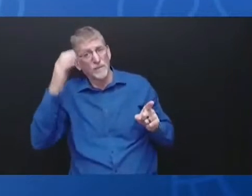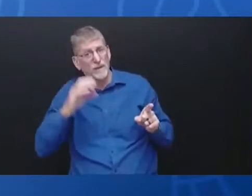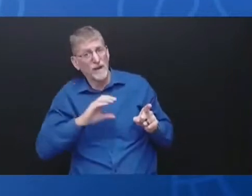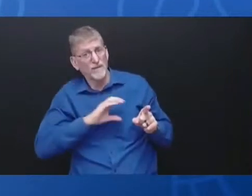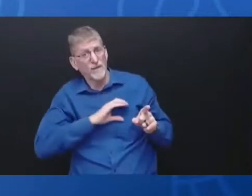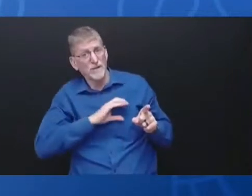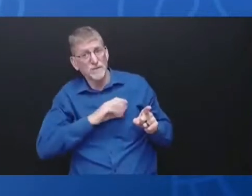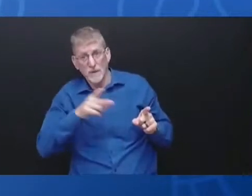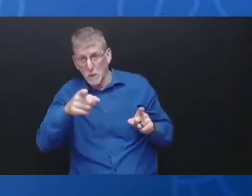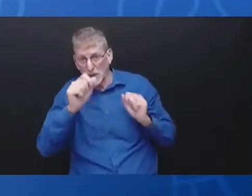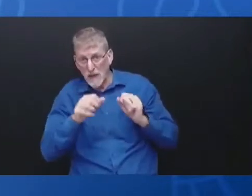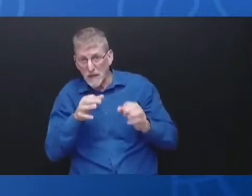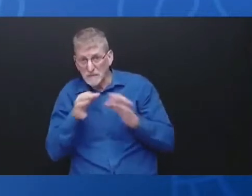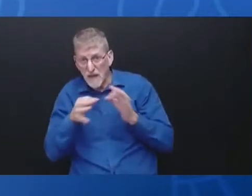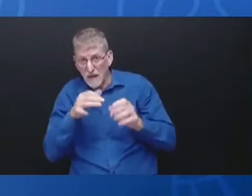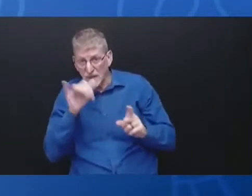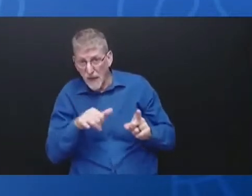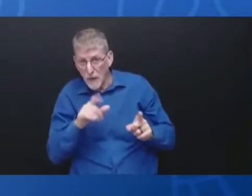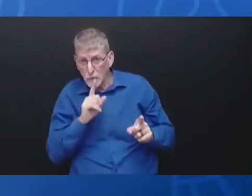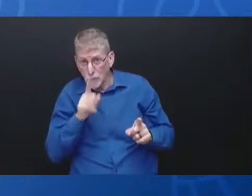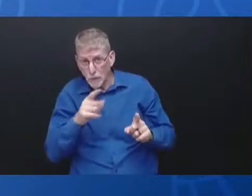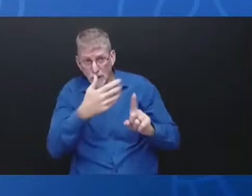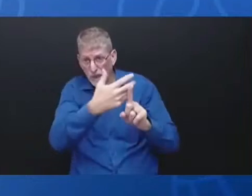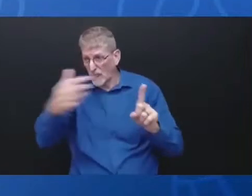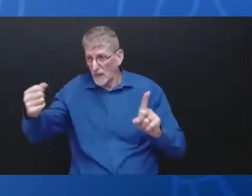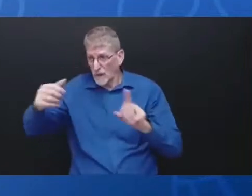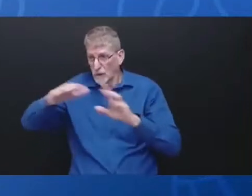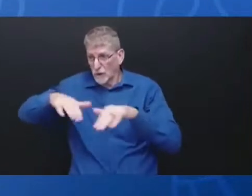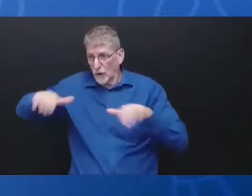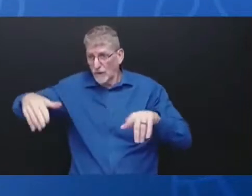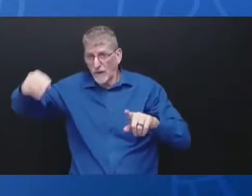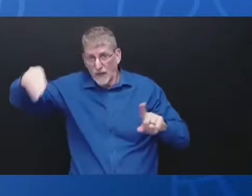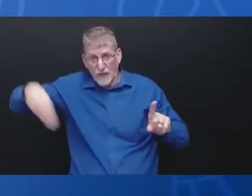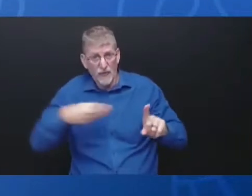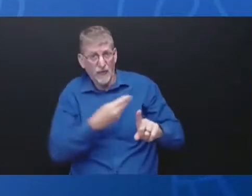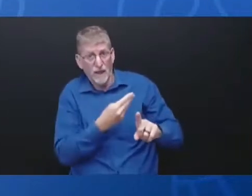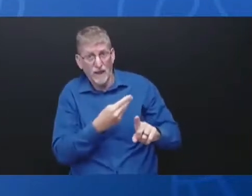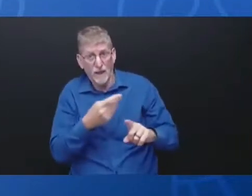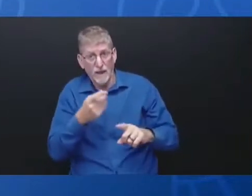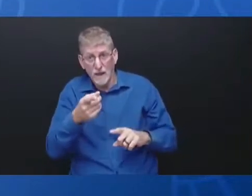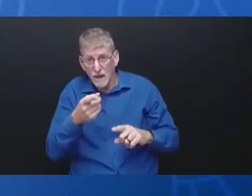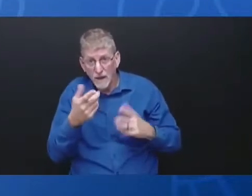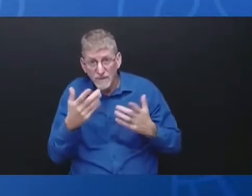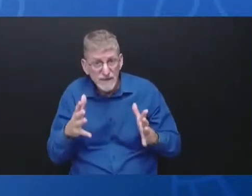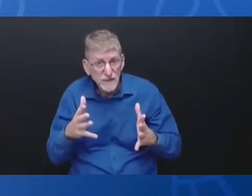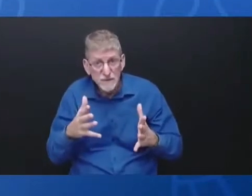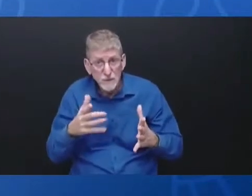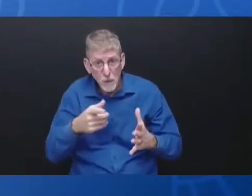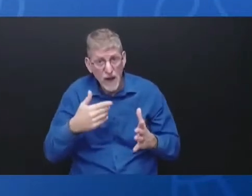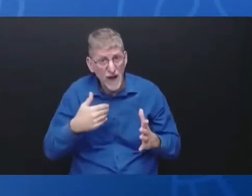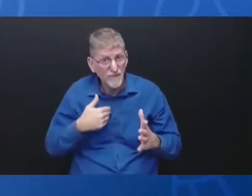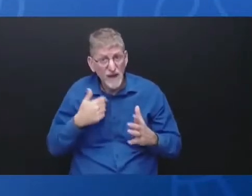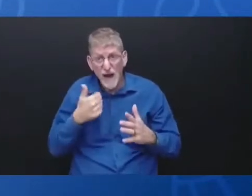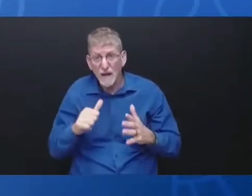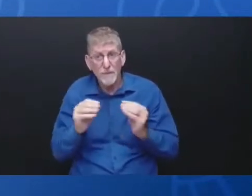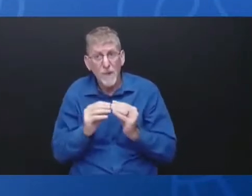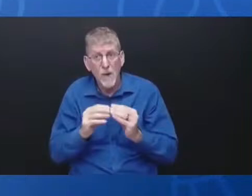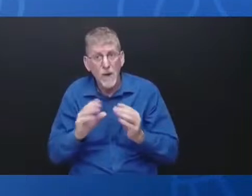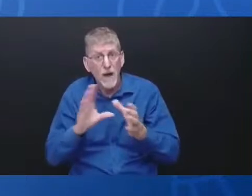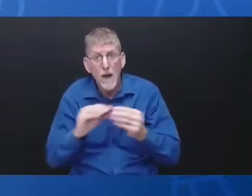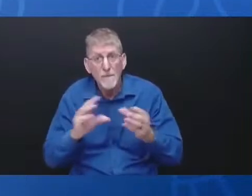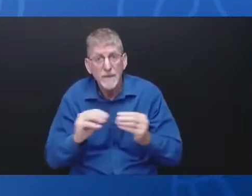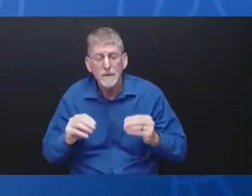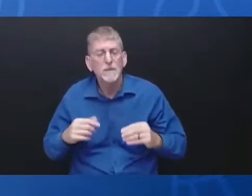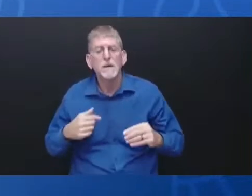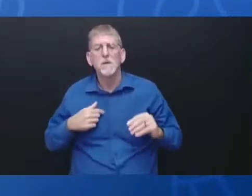was terminated, and whether you have any other comment on that? Well, I can't confirm that, but